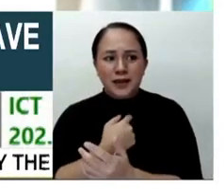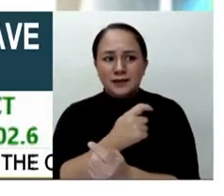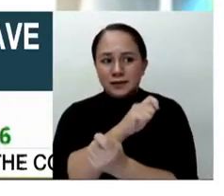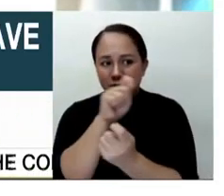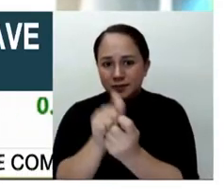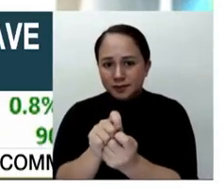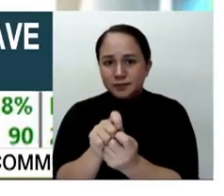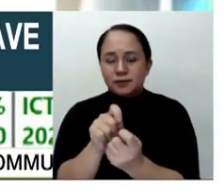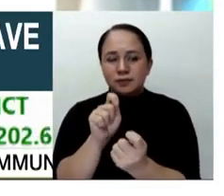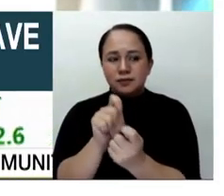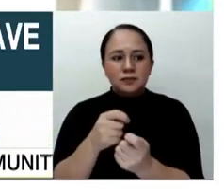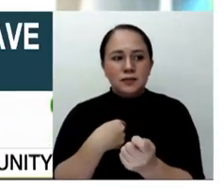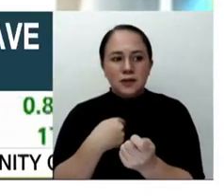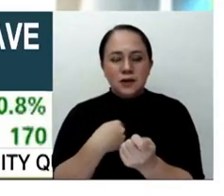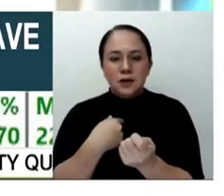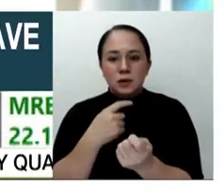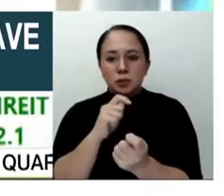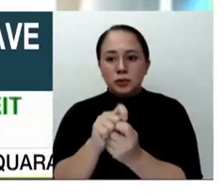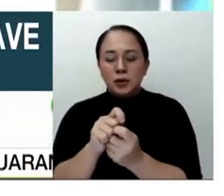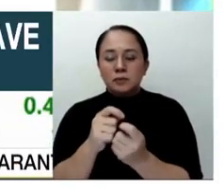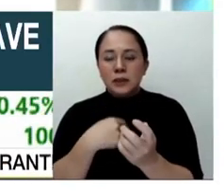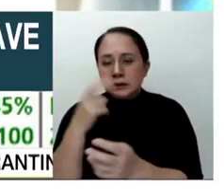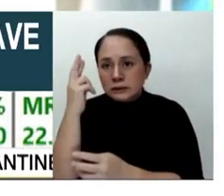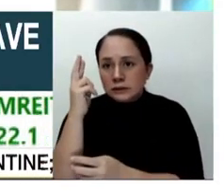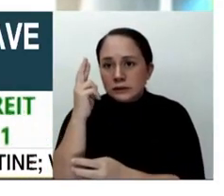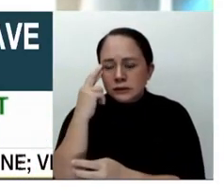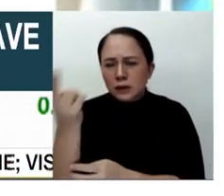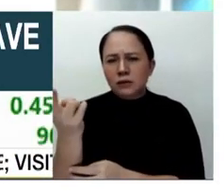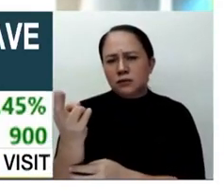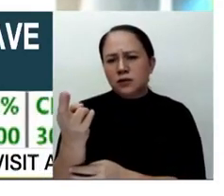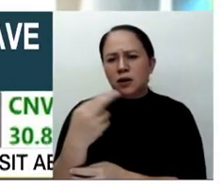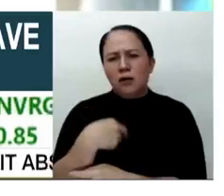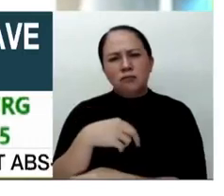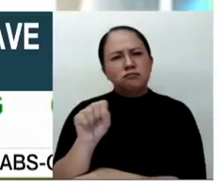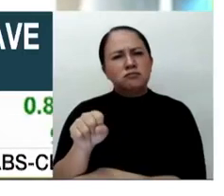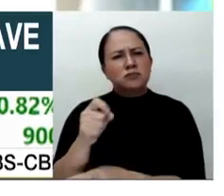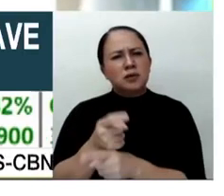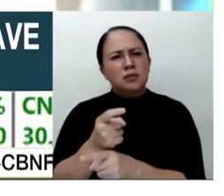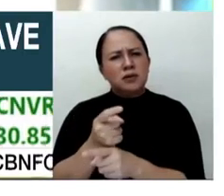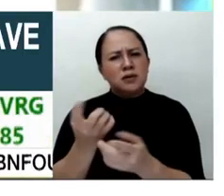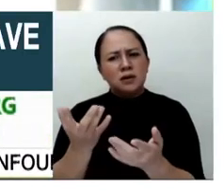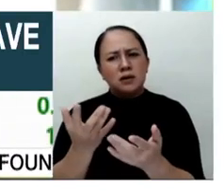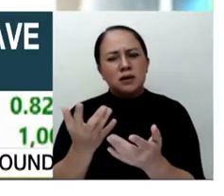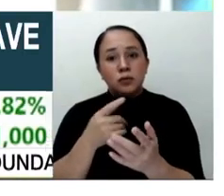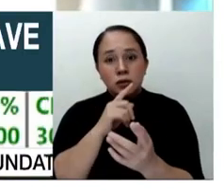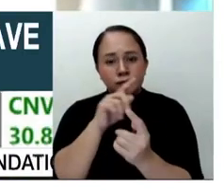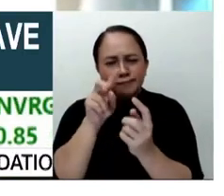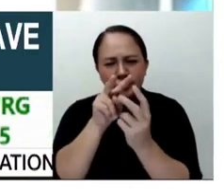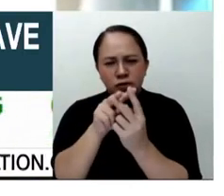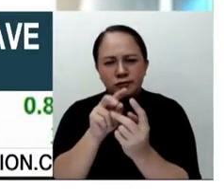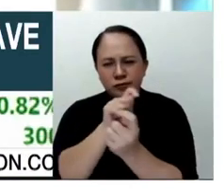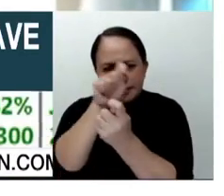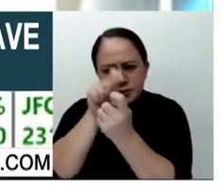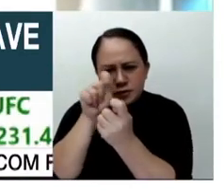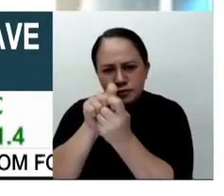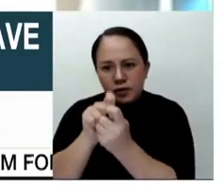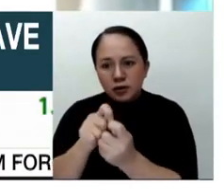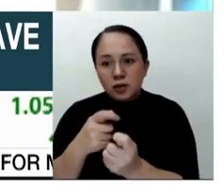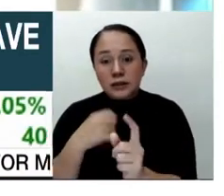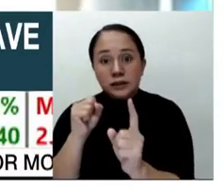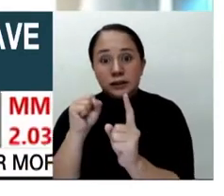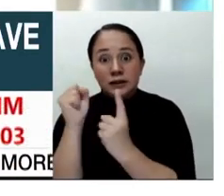know, even in a snap of a finger, ma-realize mo na, oh nga pala, no? Kasi very vivid yun eh. Hmm. Imagine setting himself